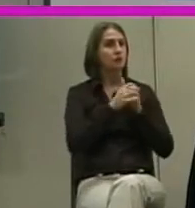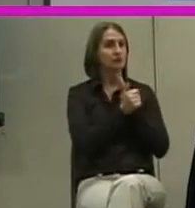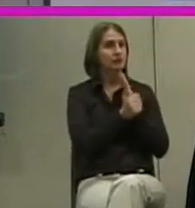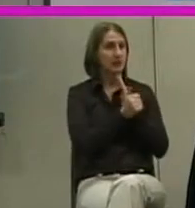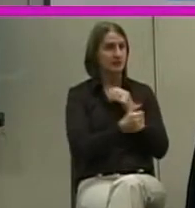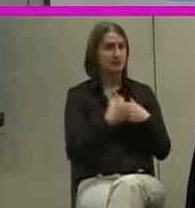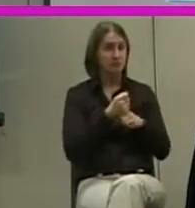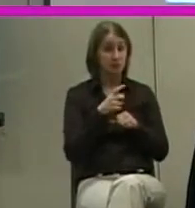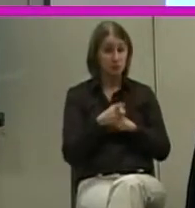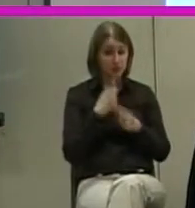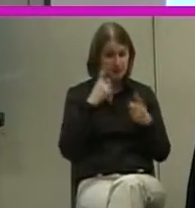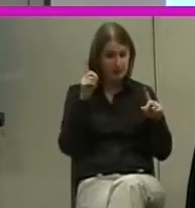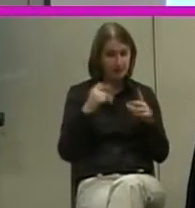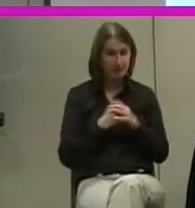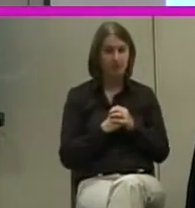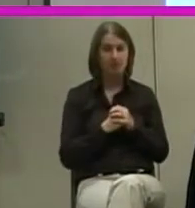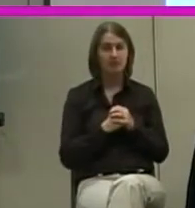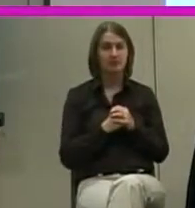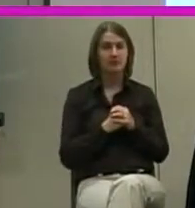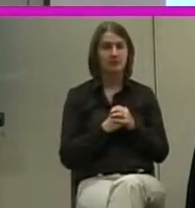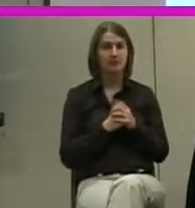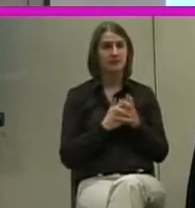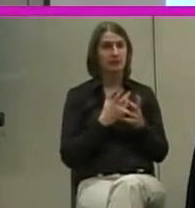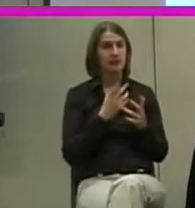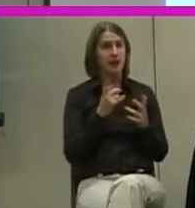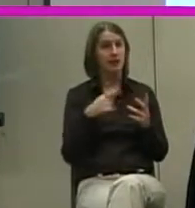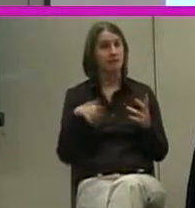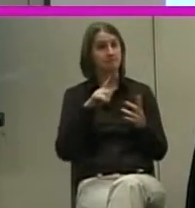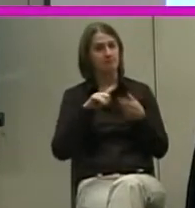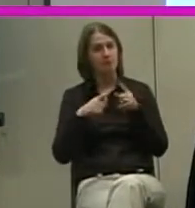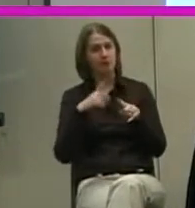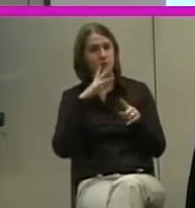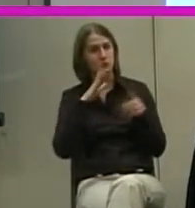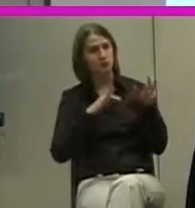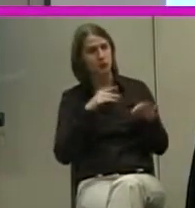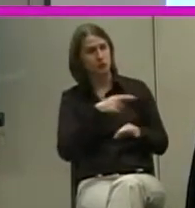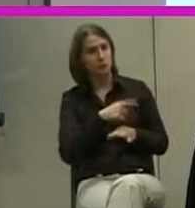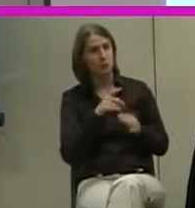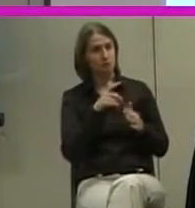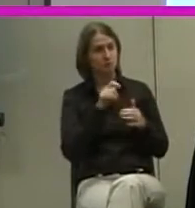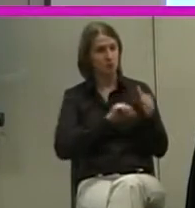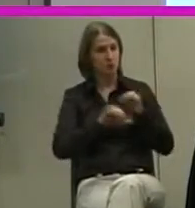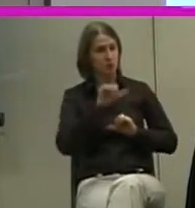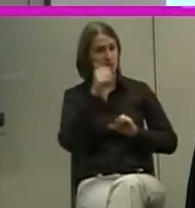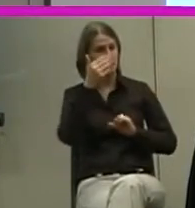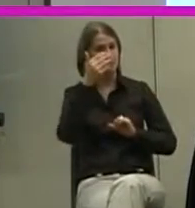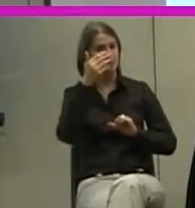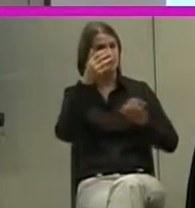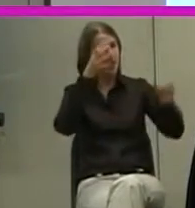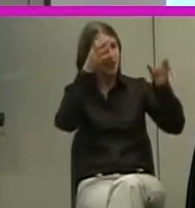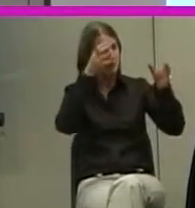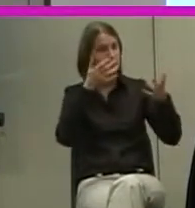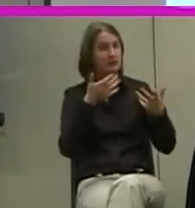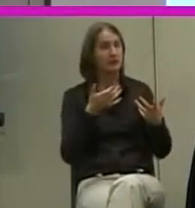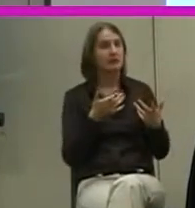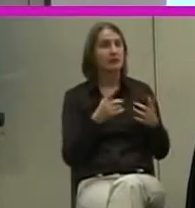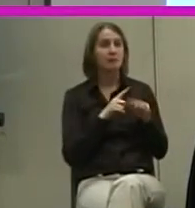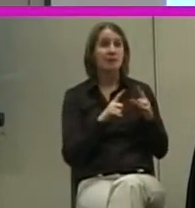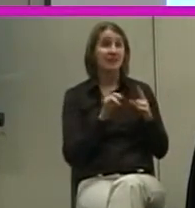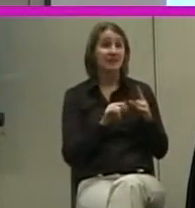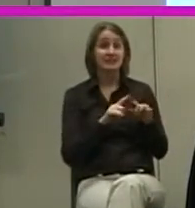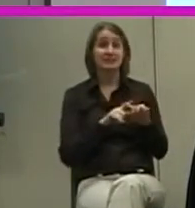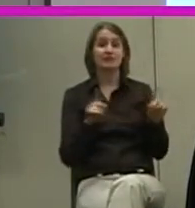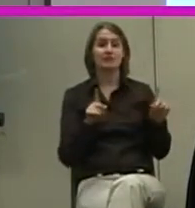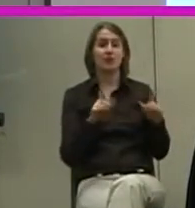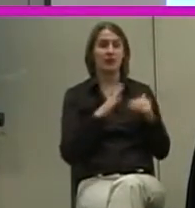that make you be judged as socially competent. Those are probably a different set of social skills